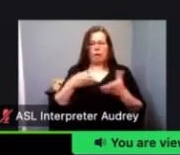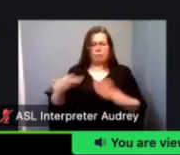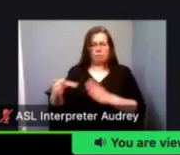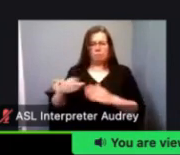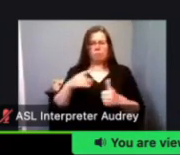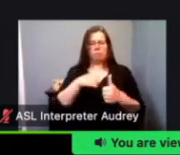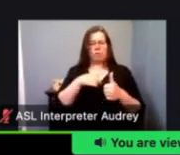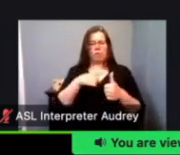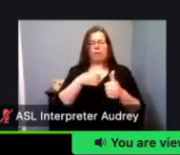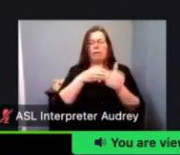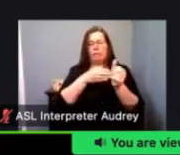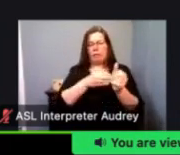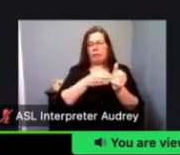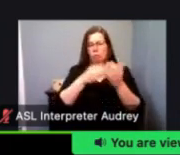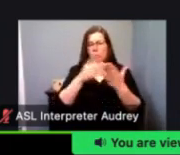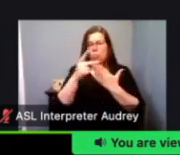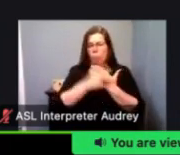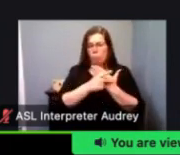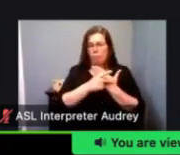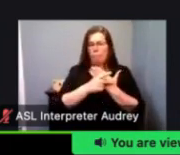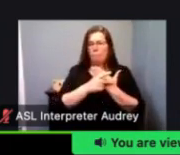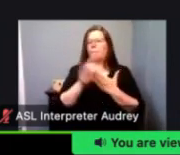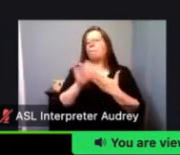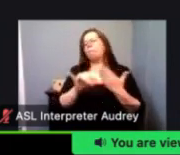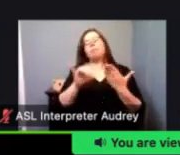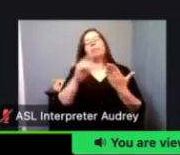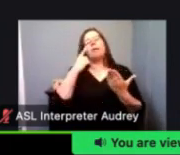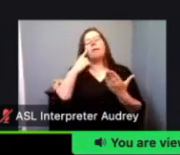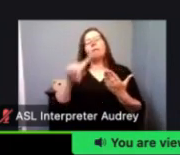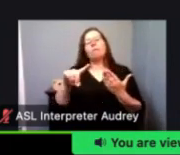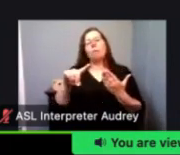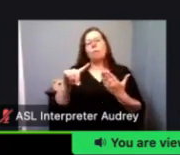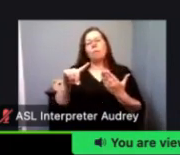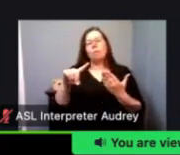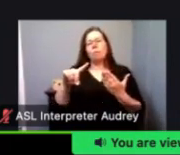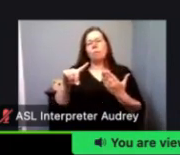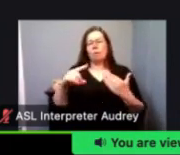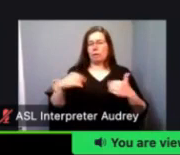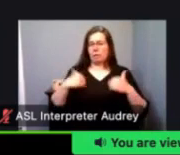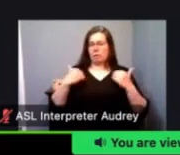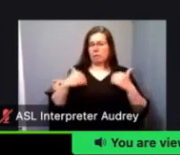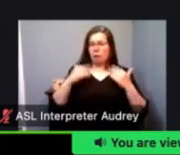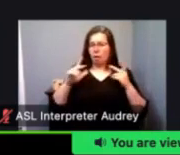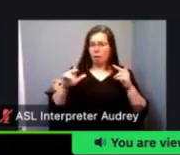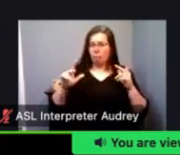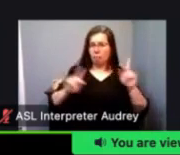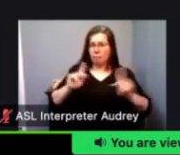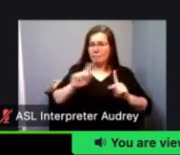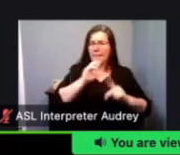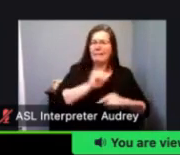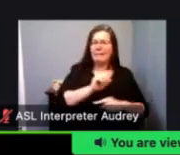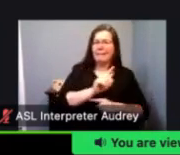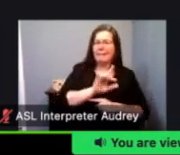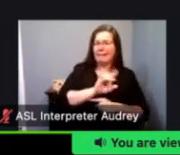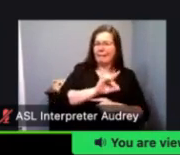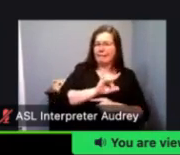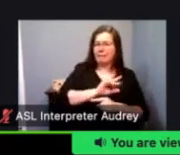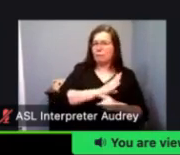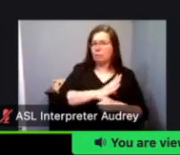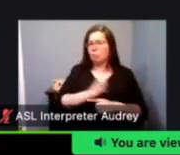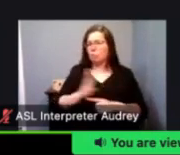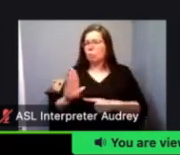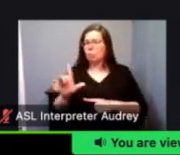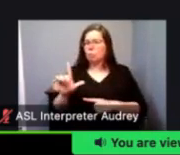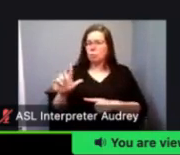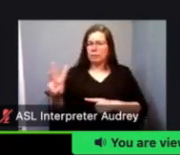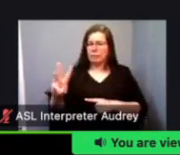leadership program. It's a program for young adults age 18 to 26 with intellectual